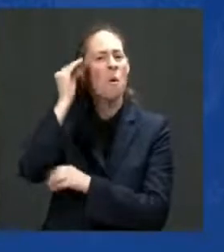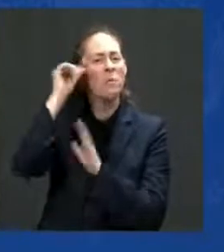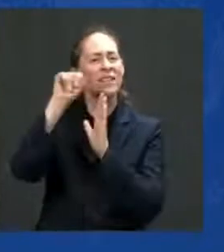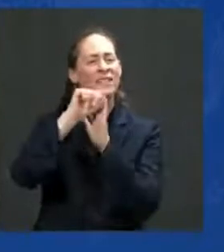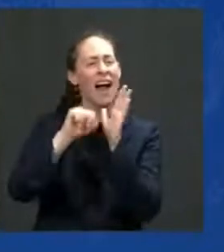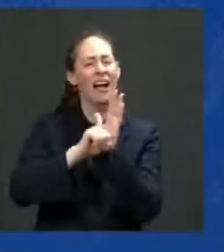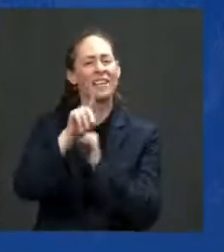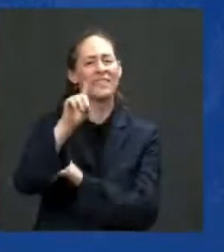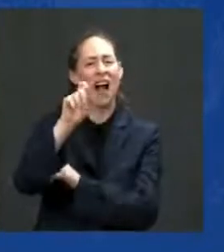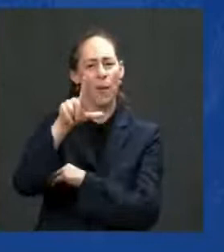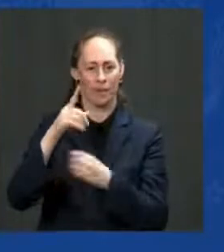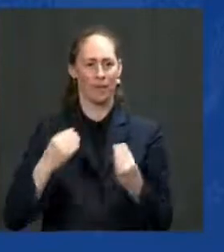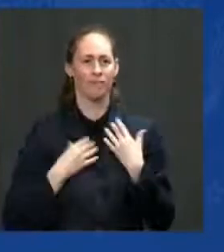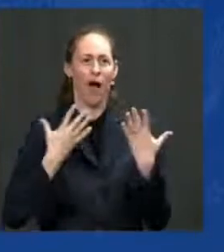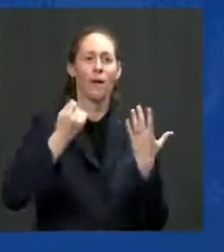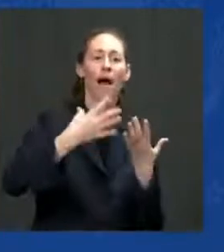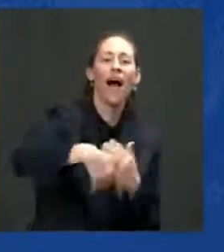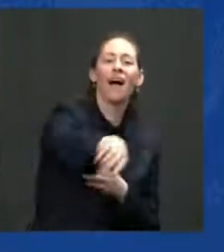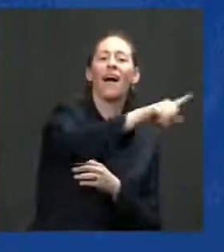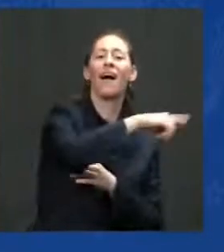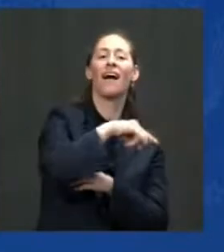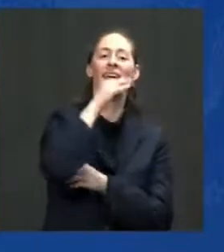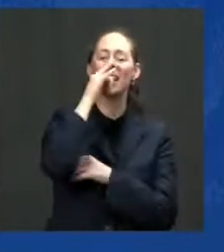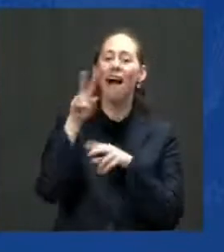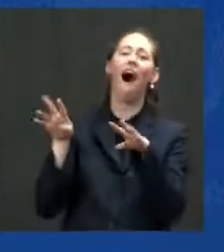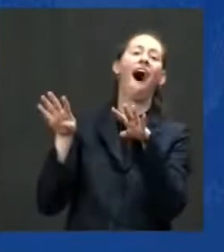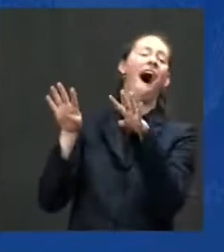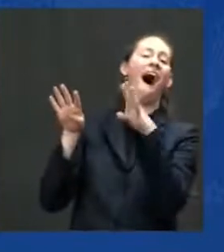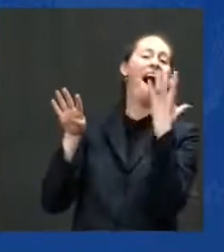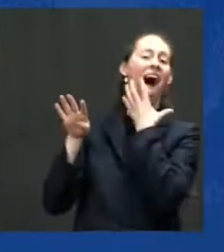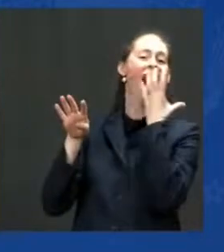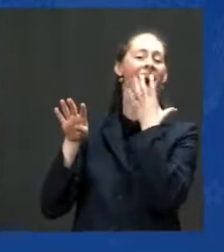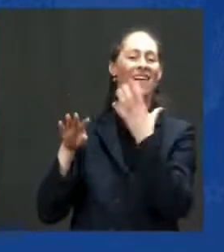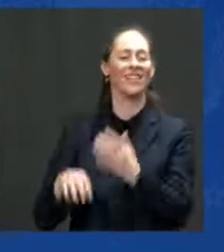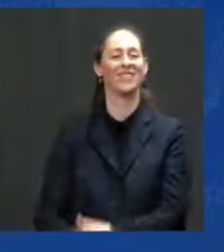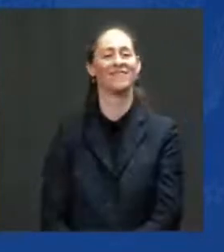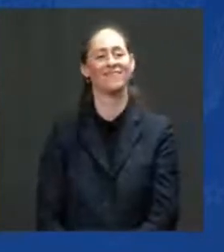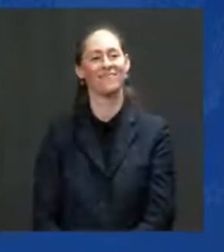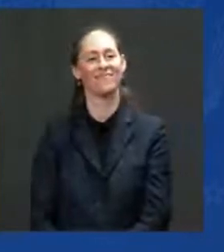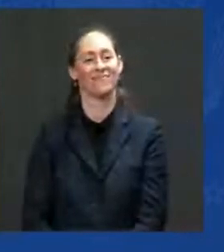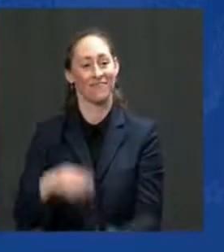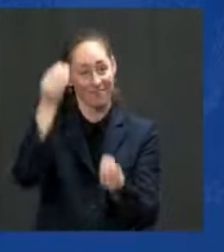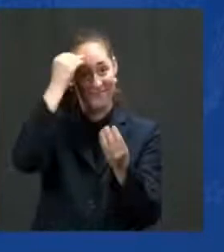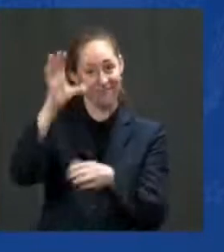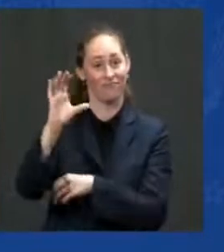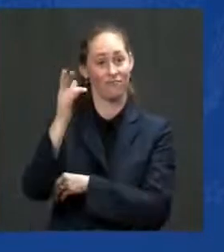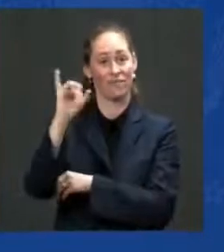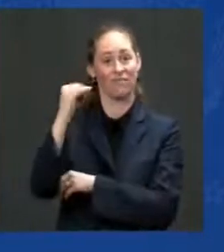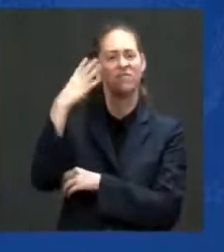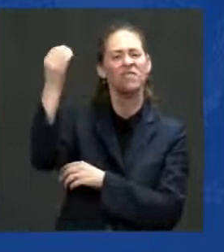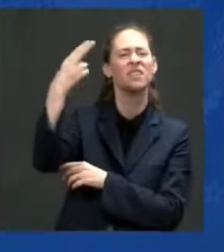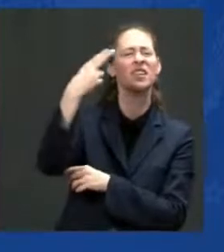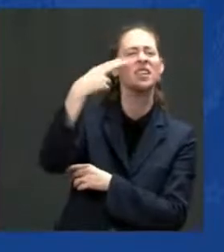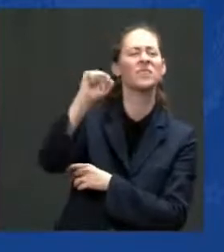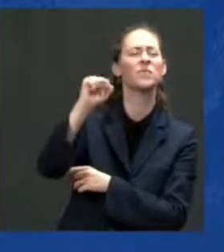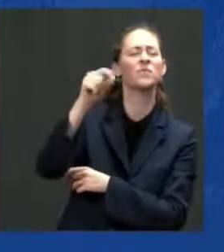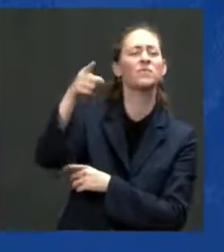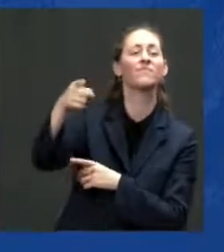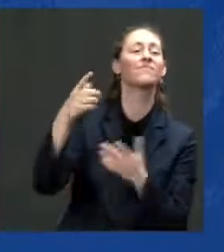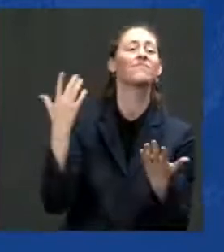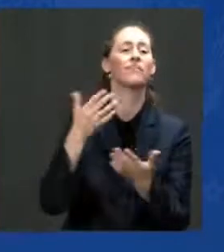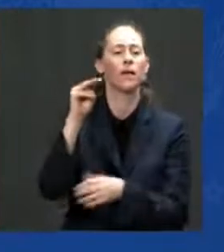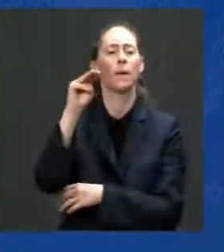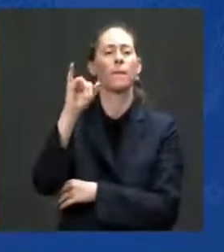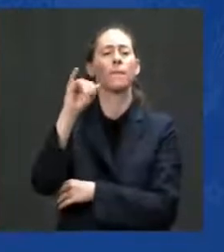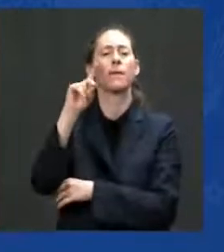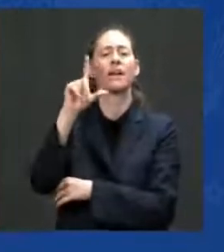back home in Delaware. And he went to a high school called Middletown, a perennial winner of the